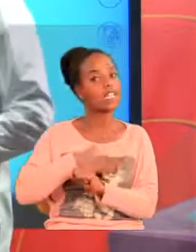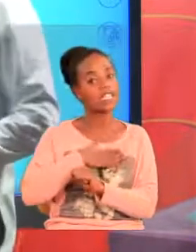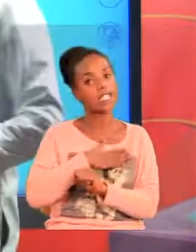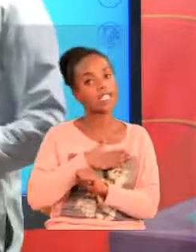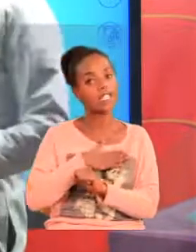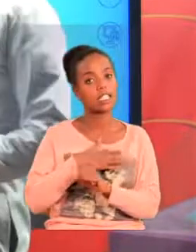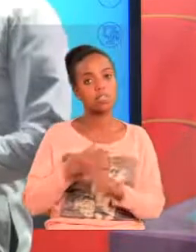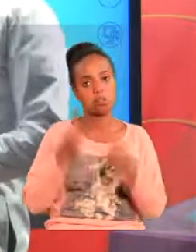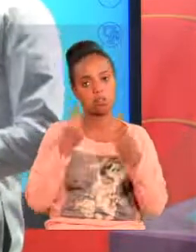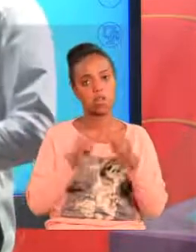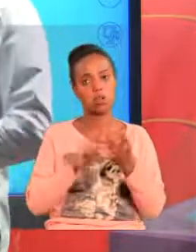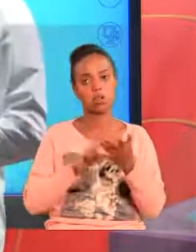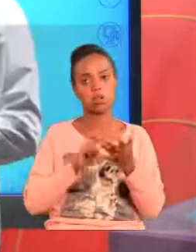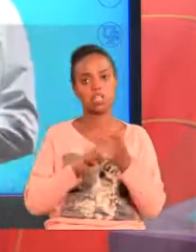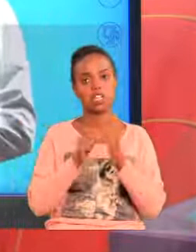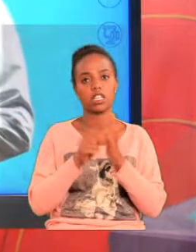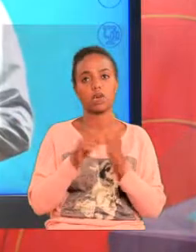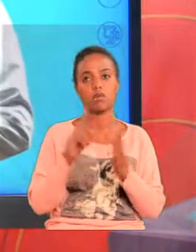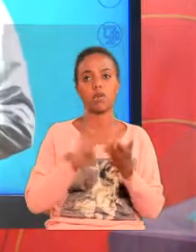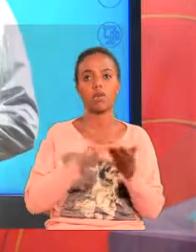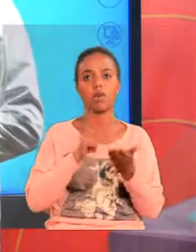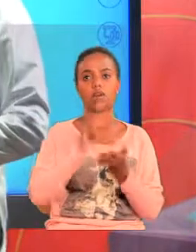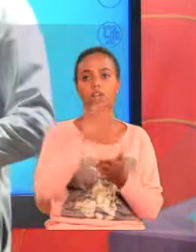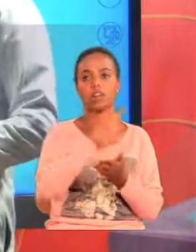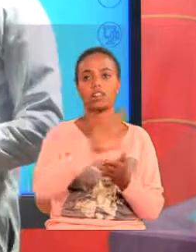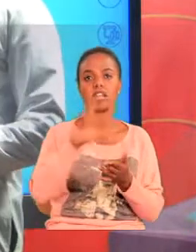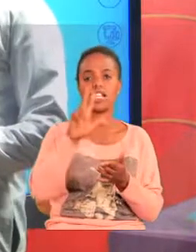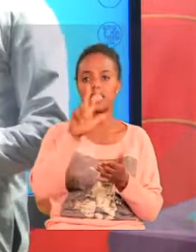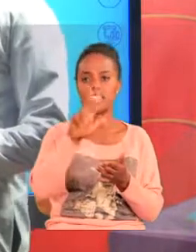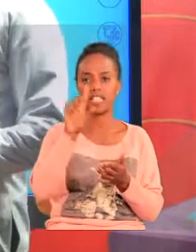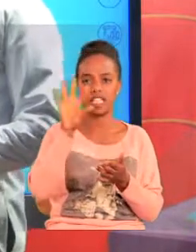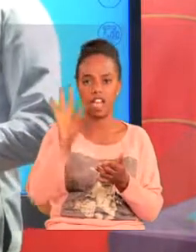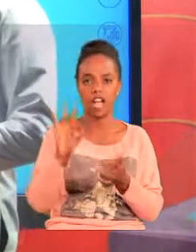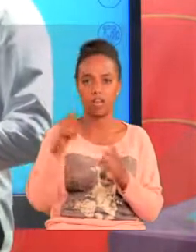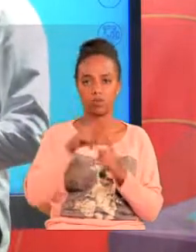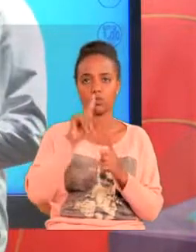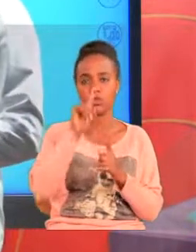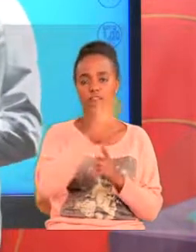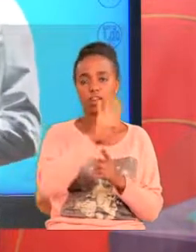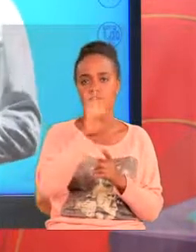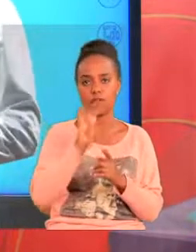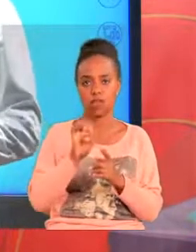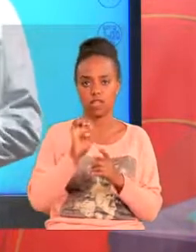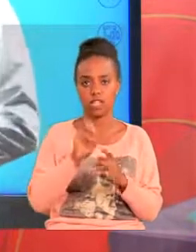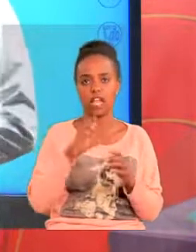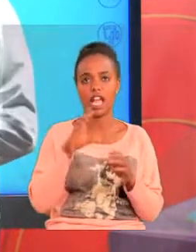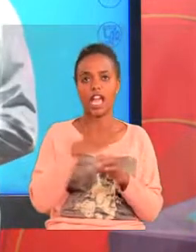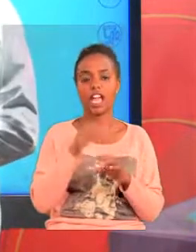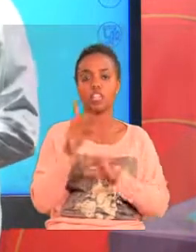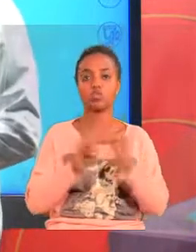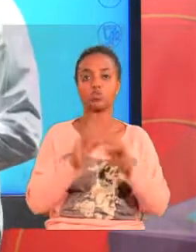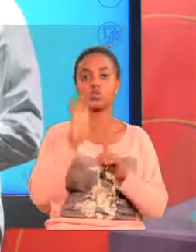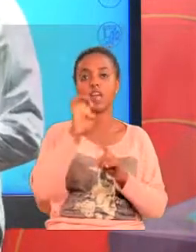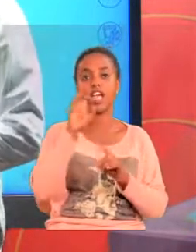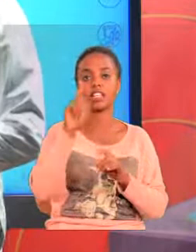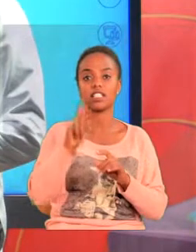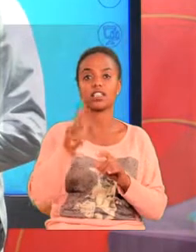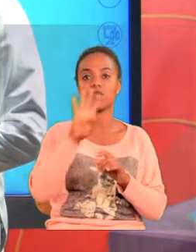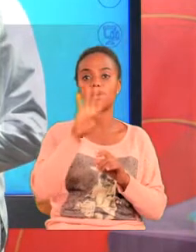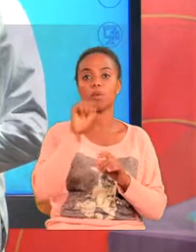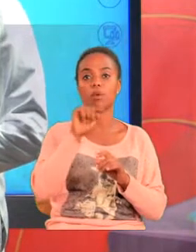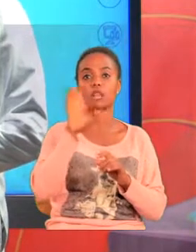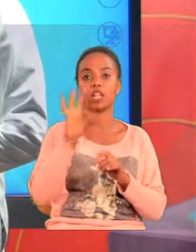try to read examples on page 139 to 140 and do exercise 4.1 on